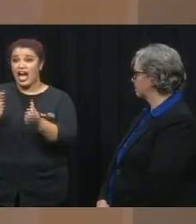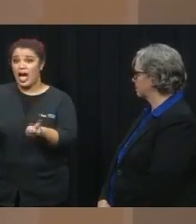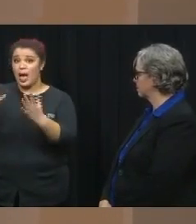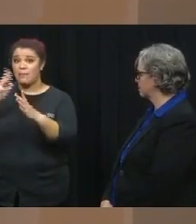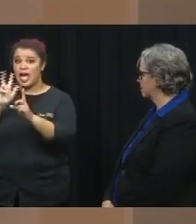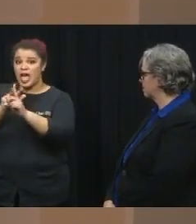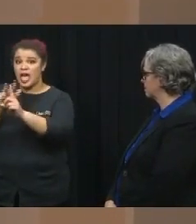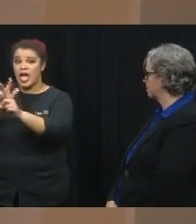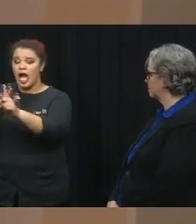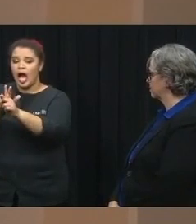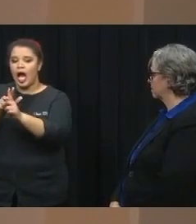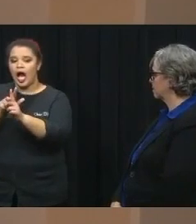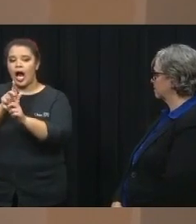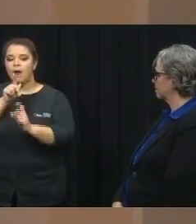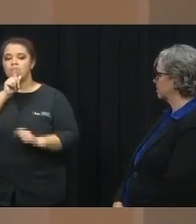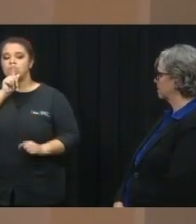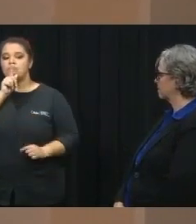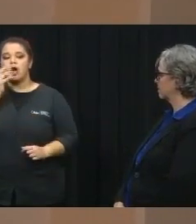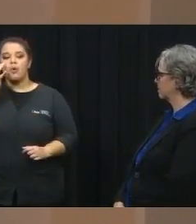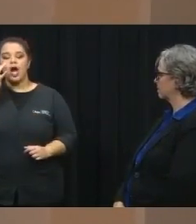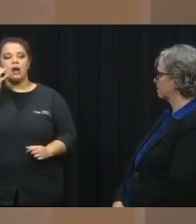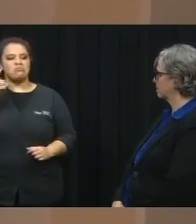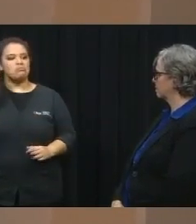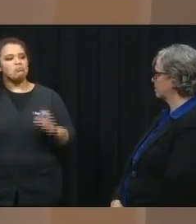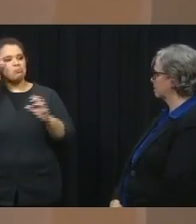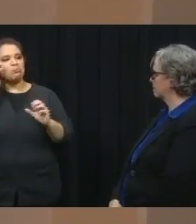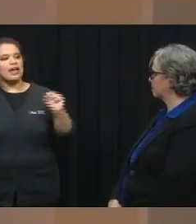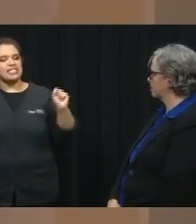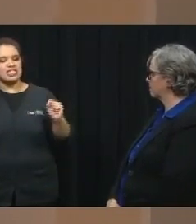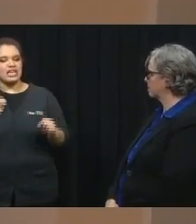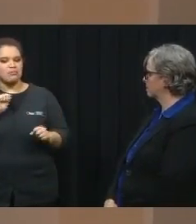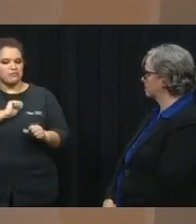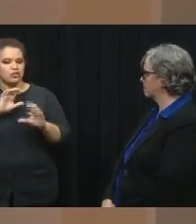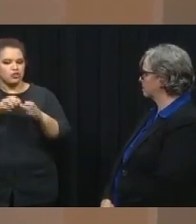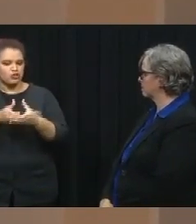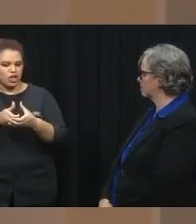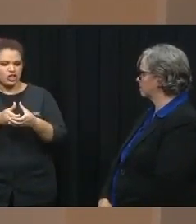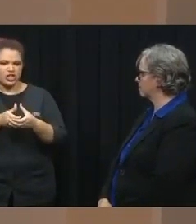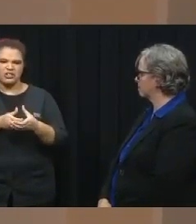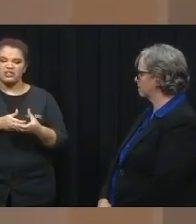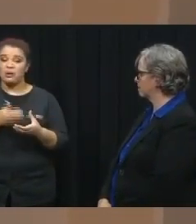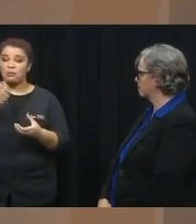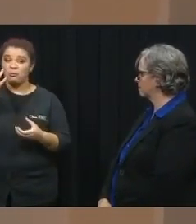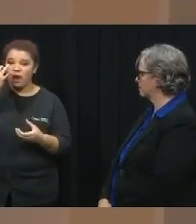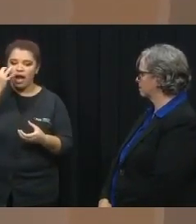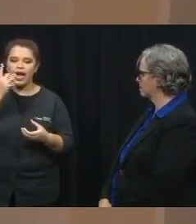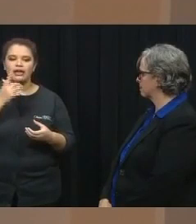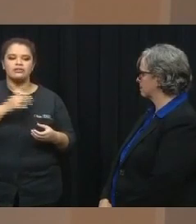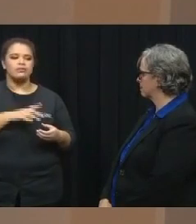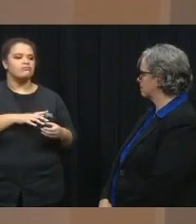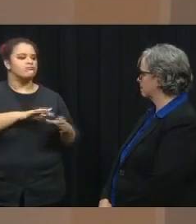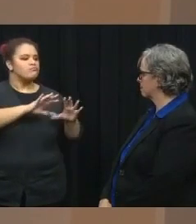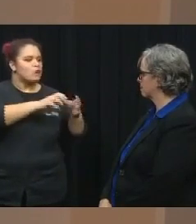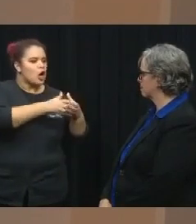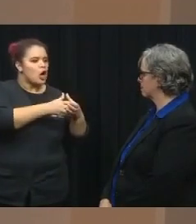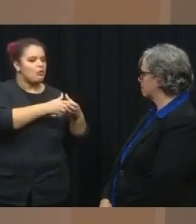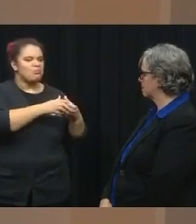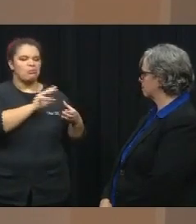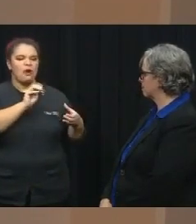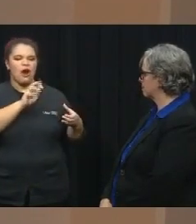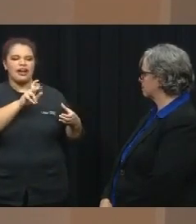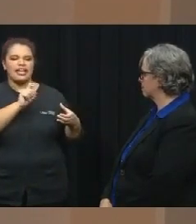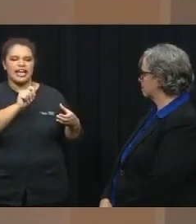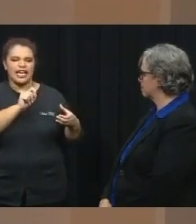A lot of that has to do with obviously keeping the markets from falling even more, but how important is it, or is it ethical to